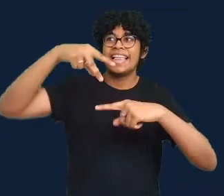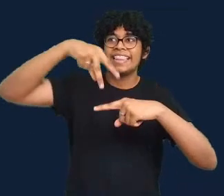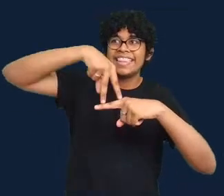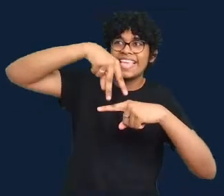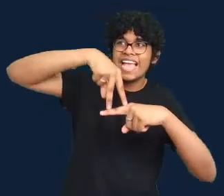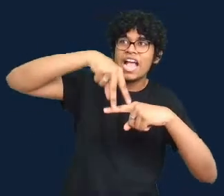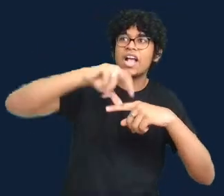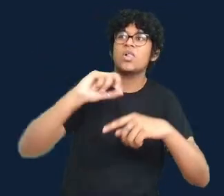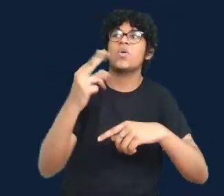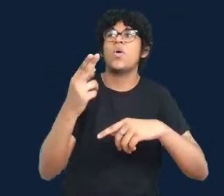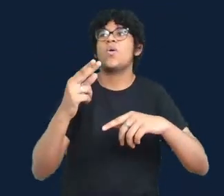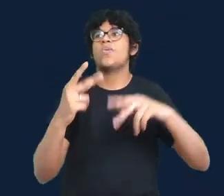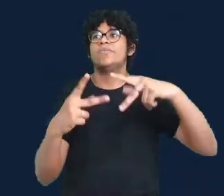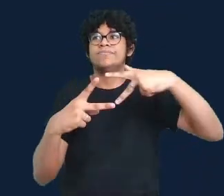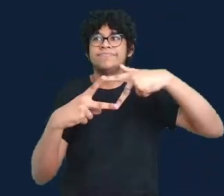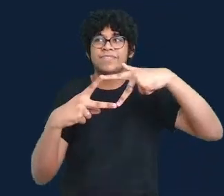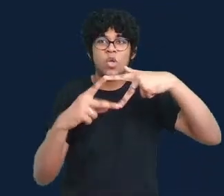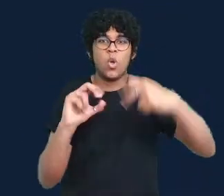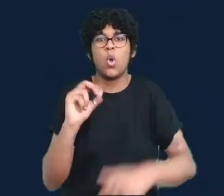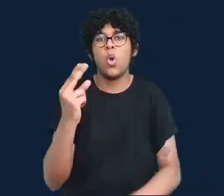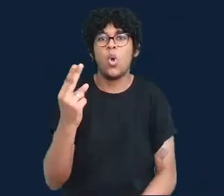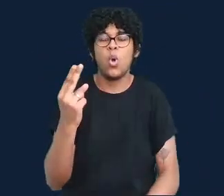put faces of people on it?